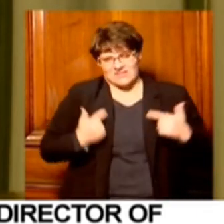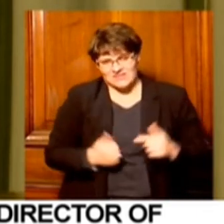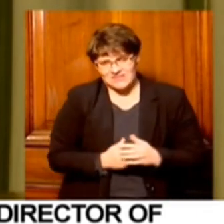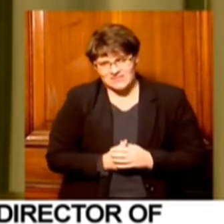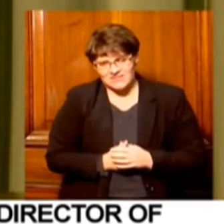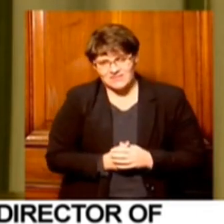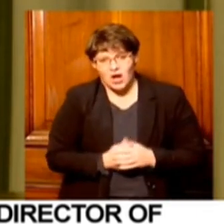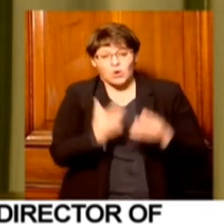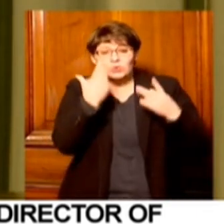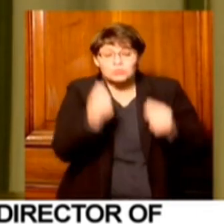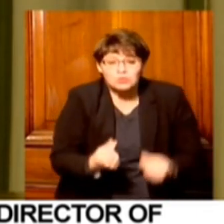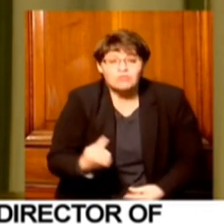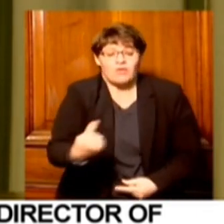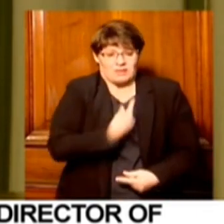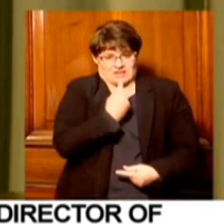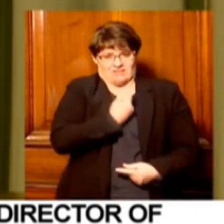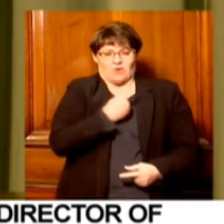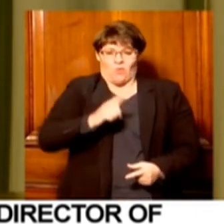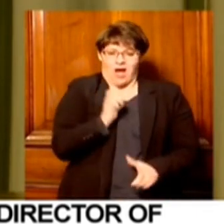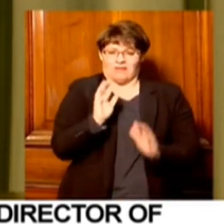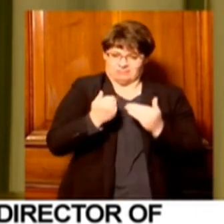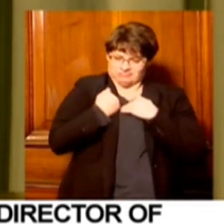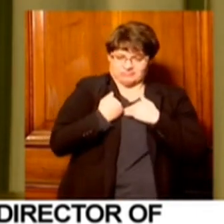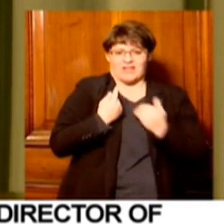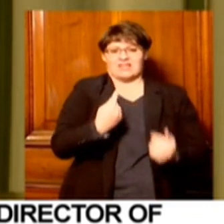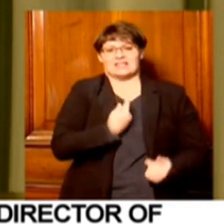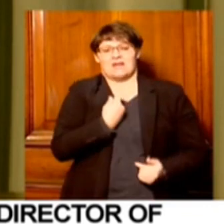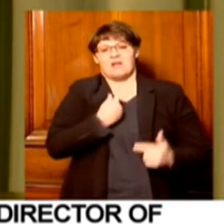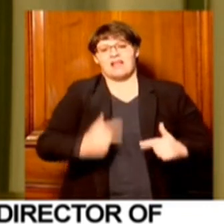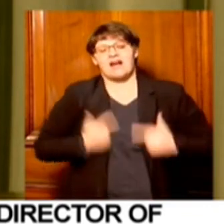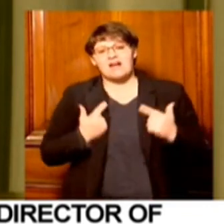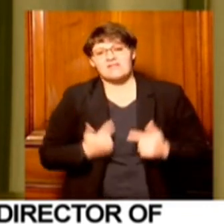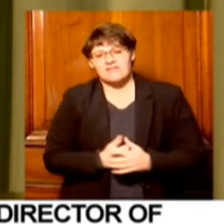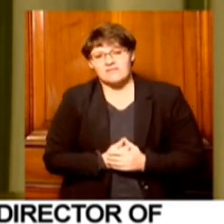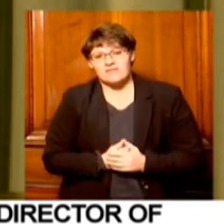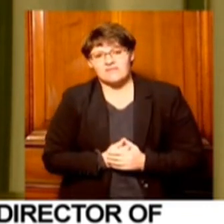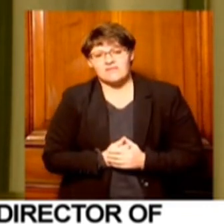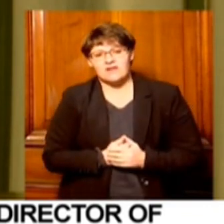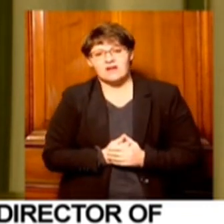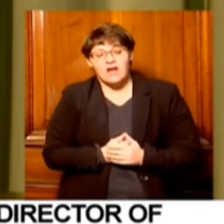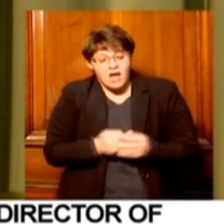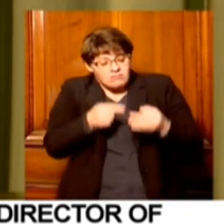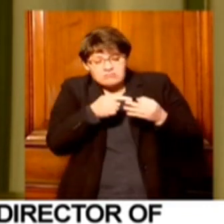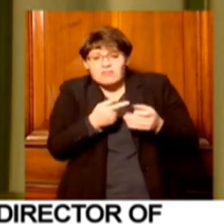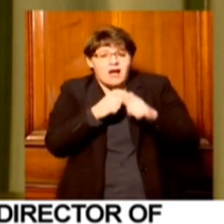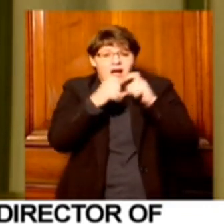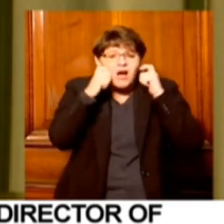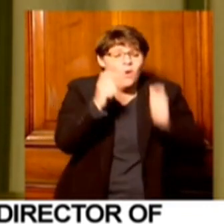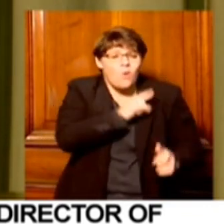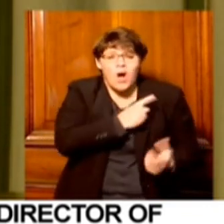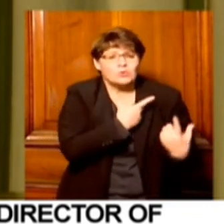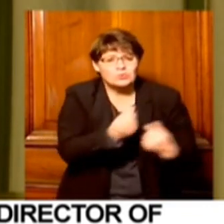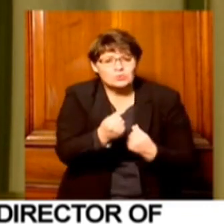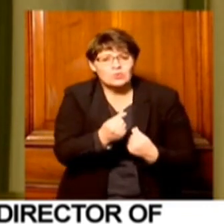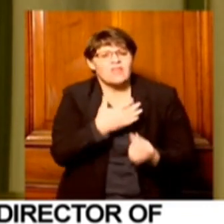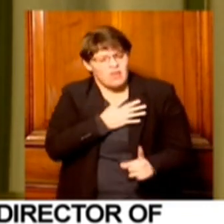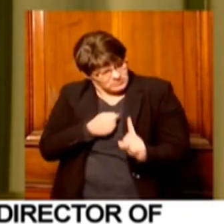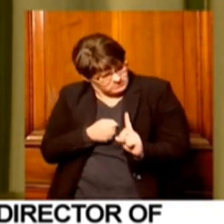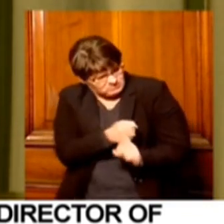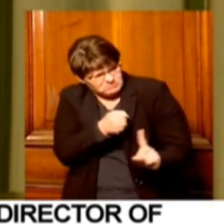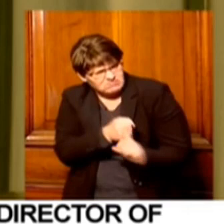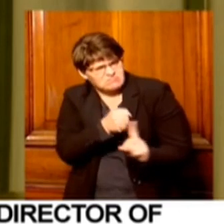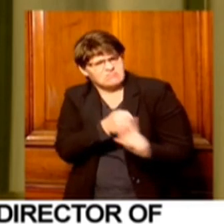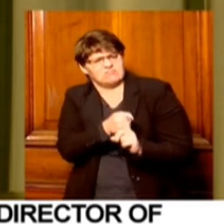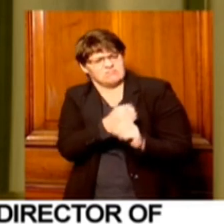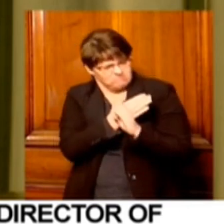it for themselves. They're doing it to contribute to the fight against